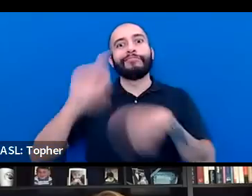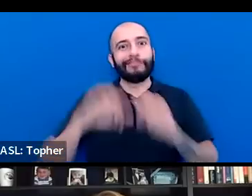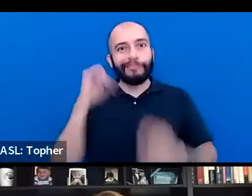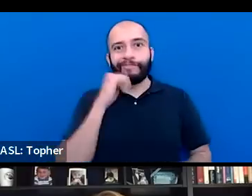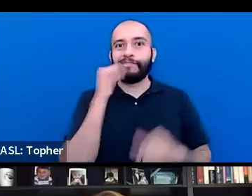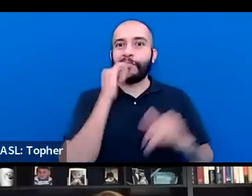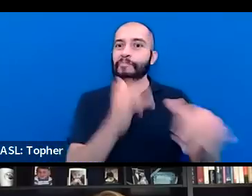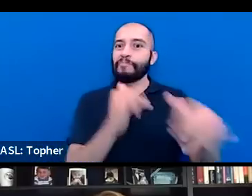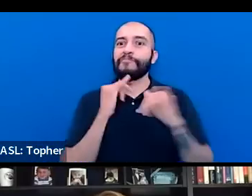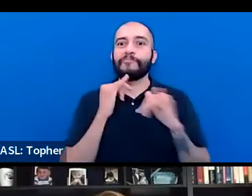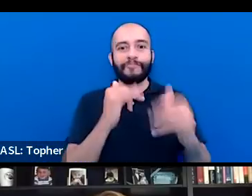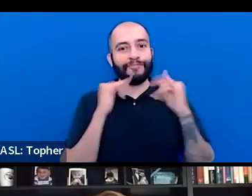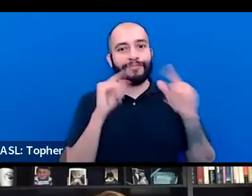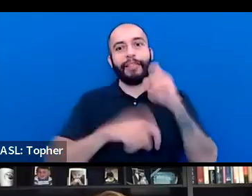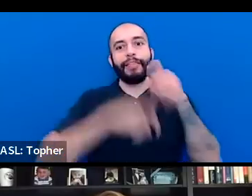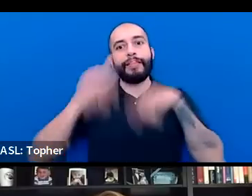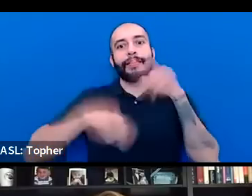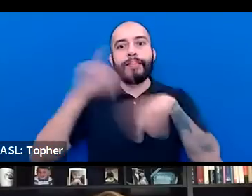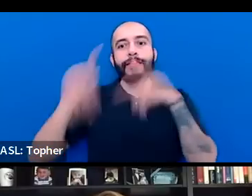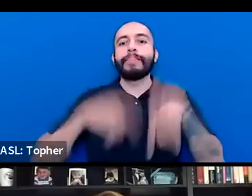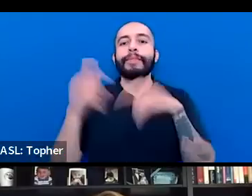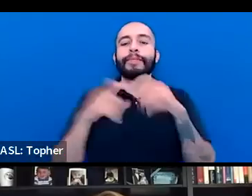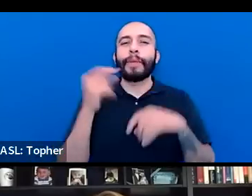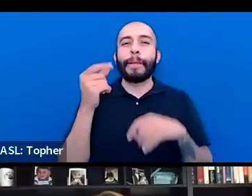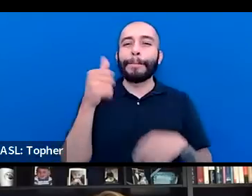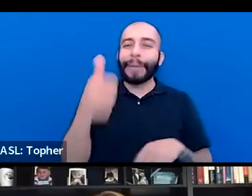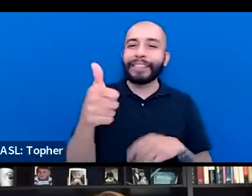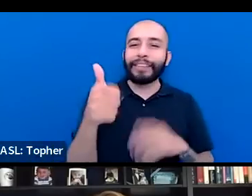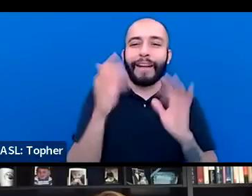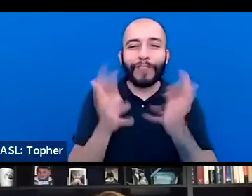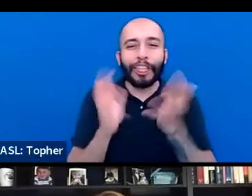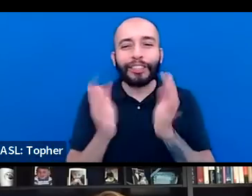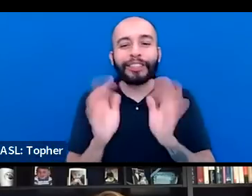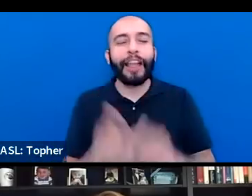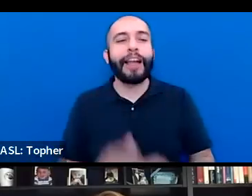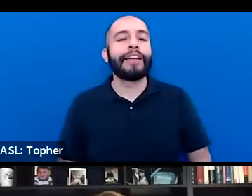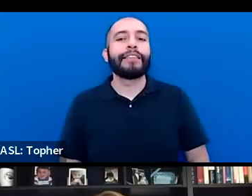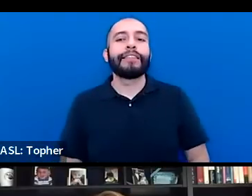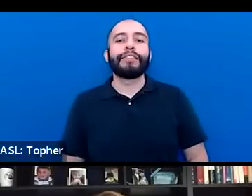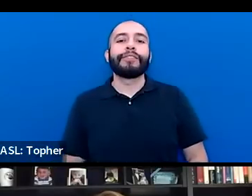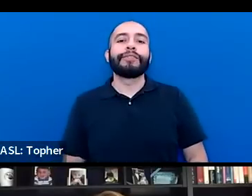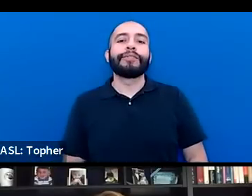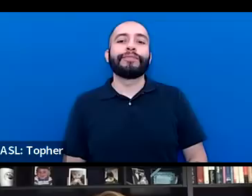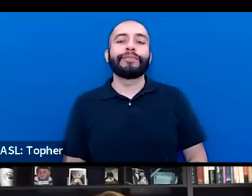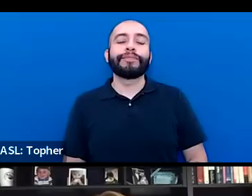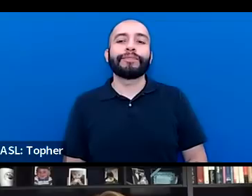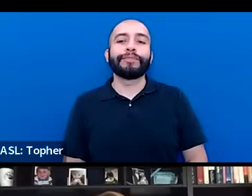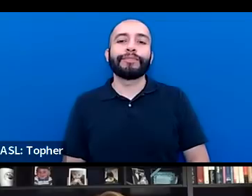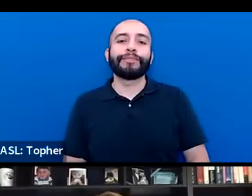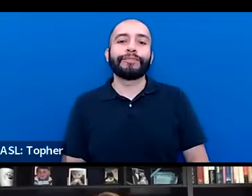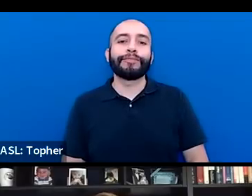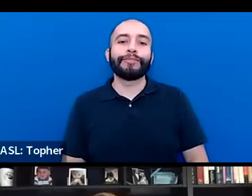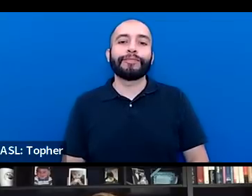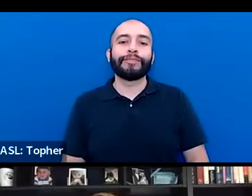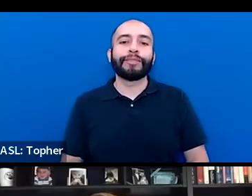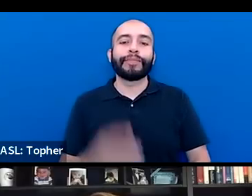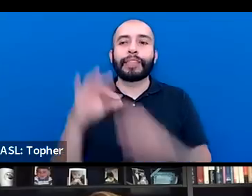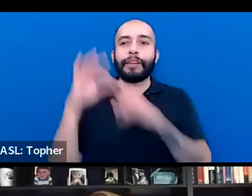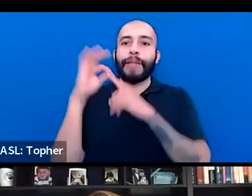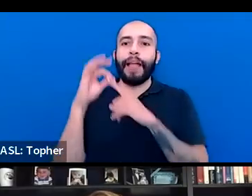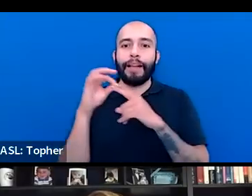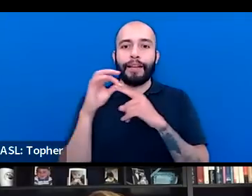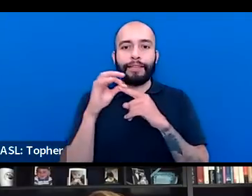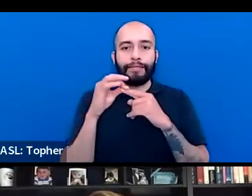Amazon worker, especially someone that's a part of the ALU. It's very easy for us to reel